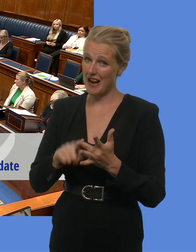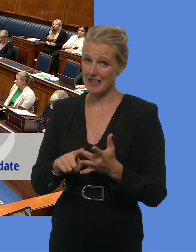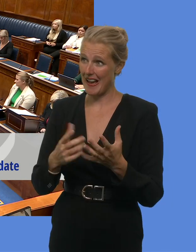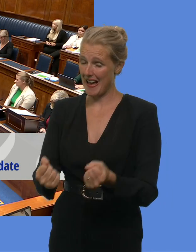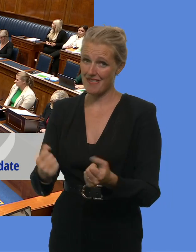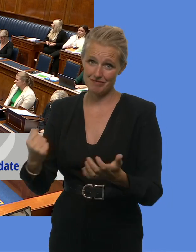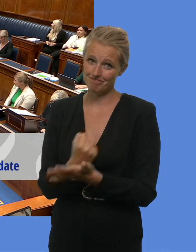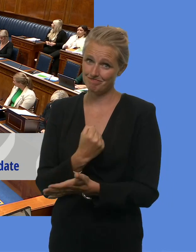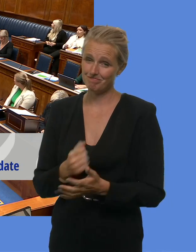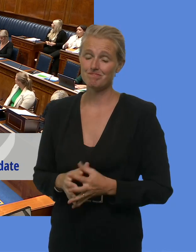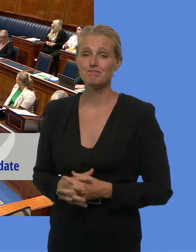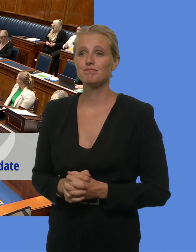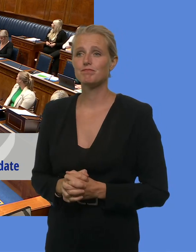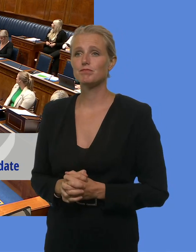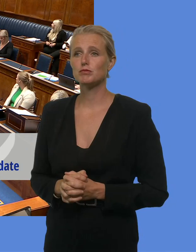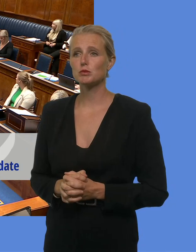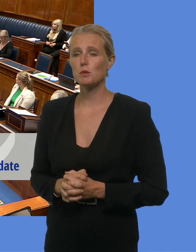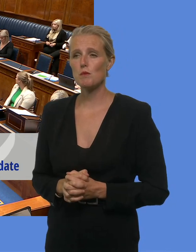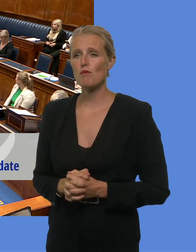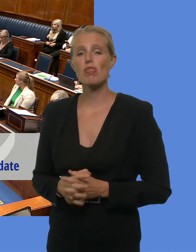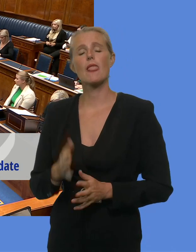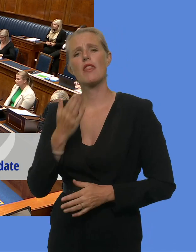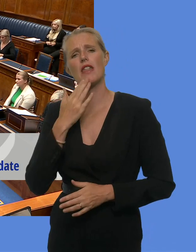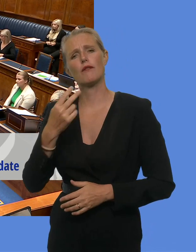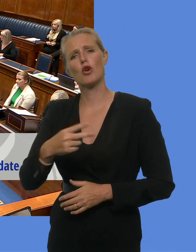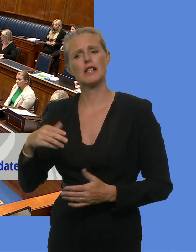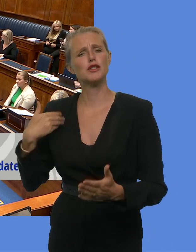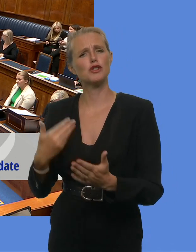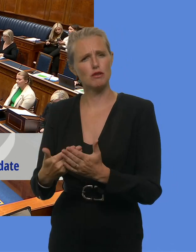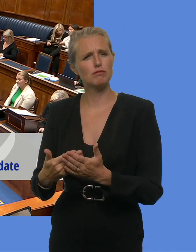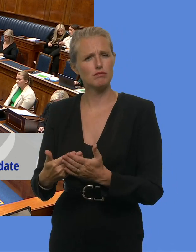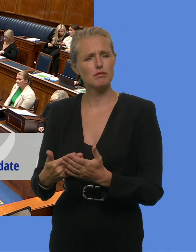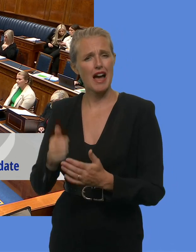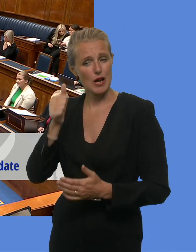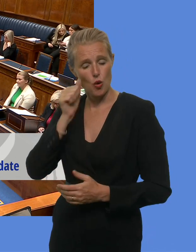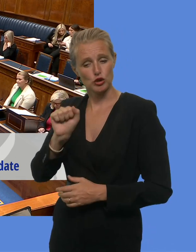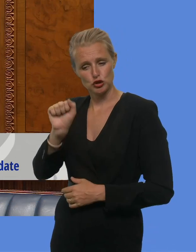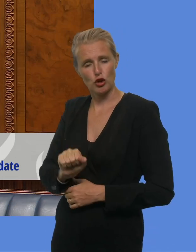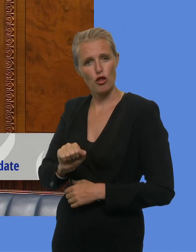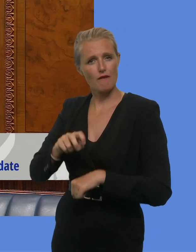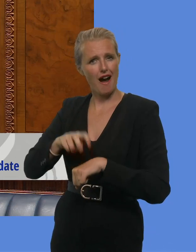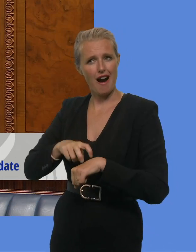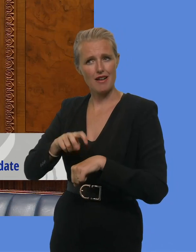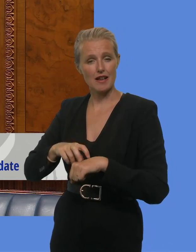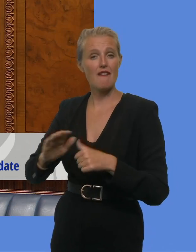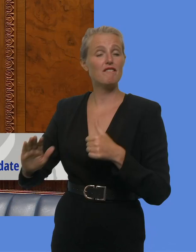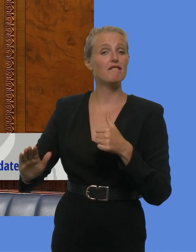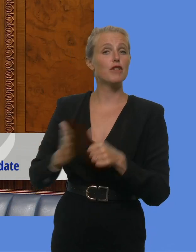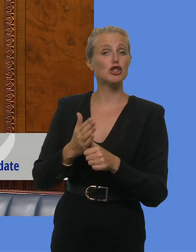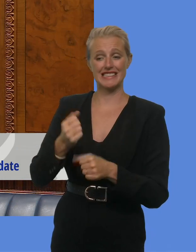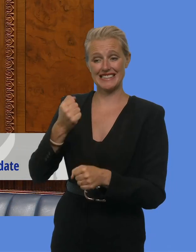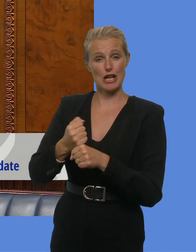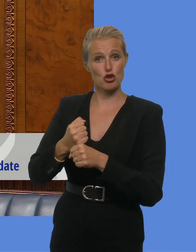Hunter. Thank you for the answer so far. I'm aware in the South they have their first statutory